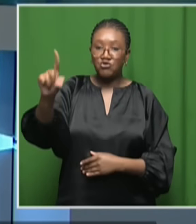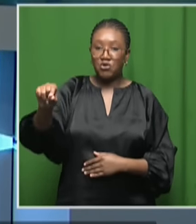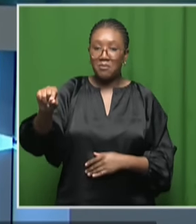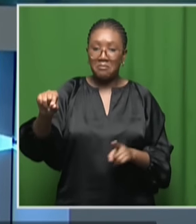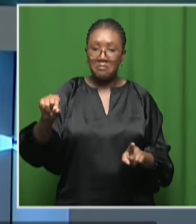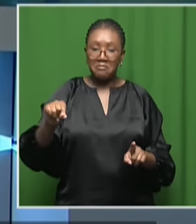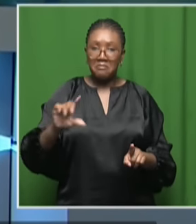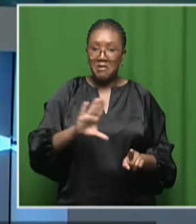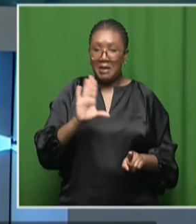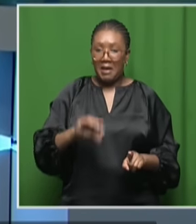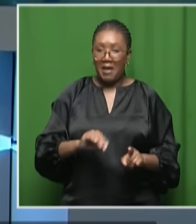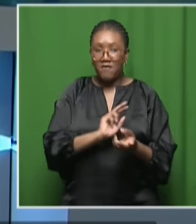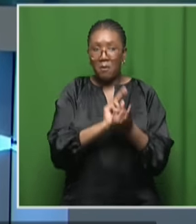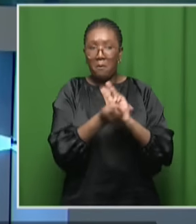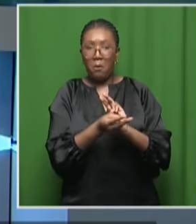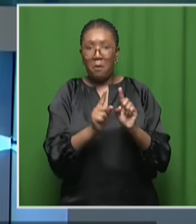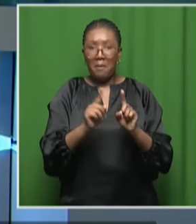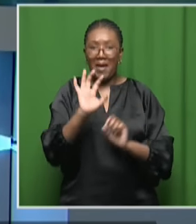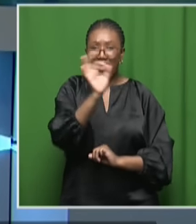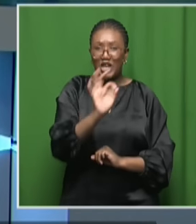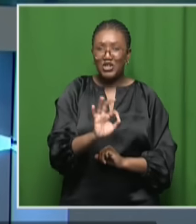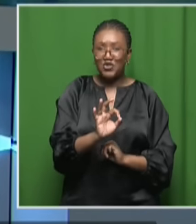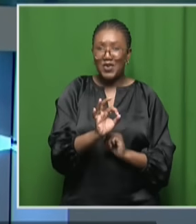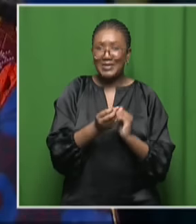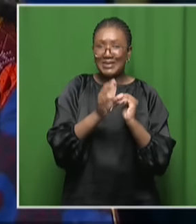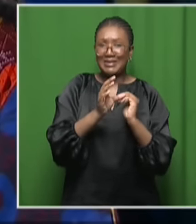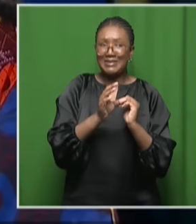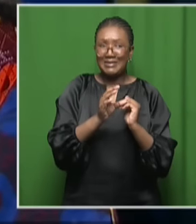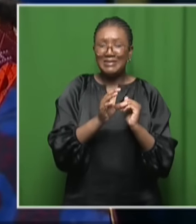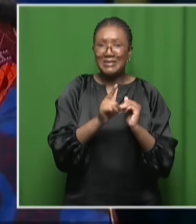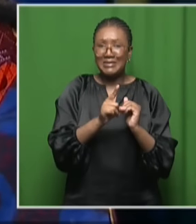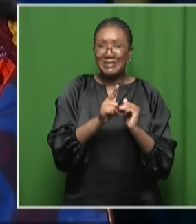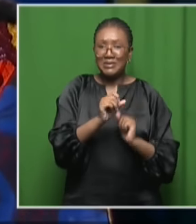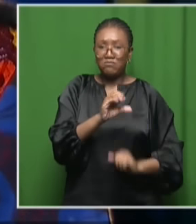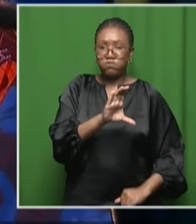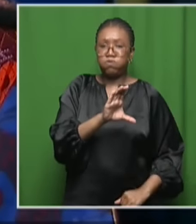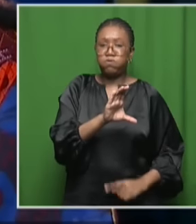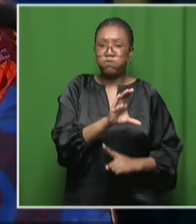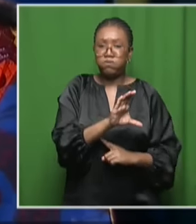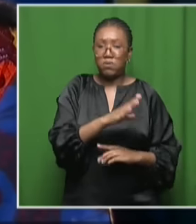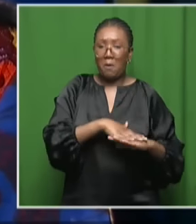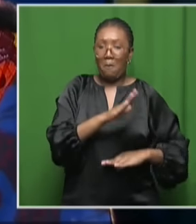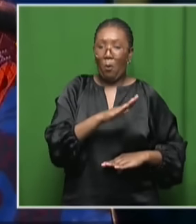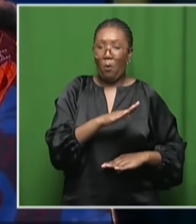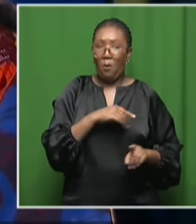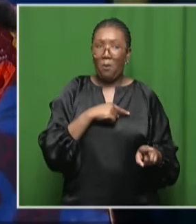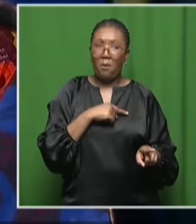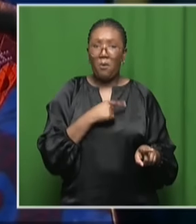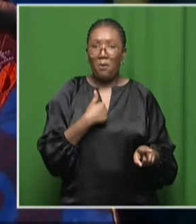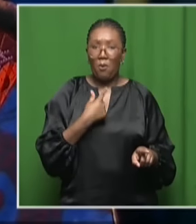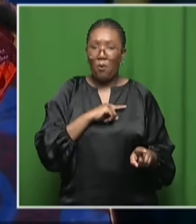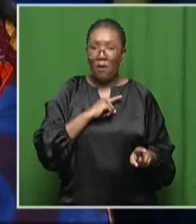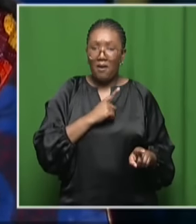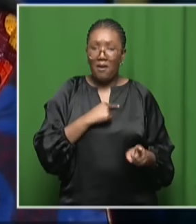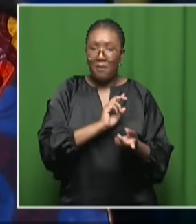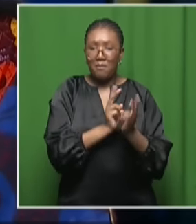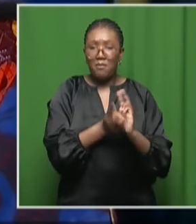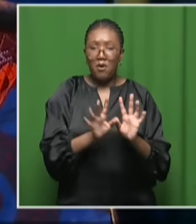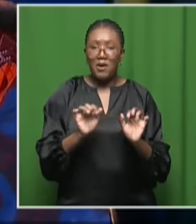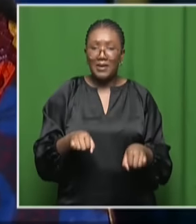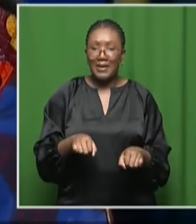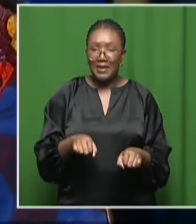African states than in the developed world, where they have very high debt to GDP ratios and yet can borrow from the market